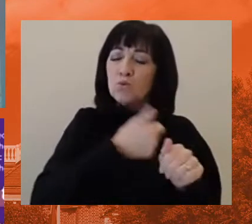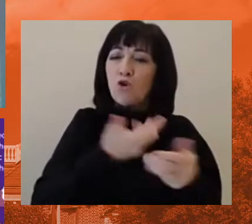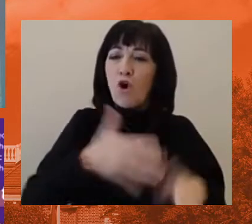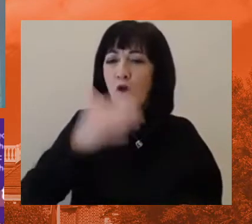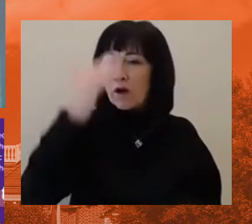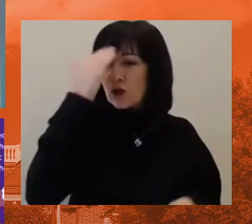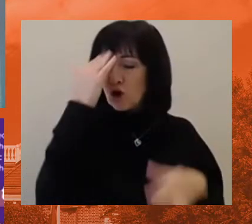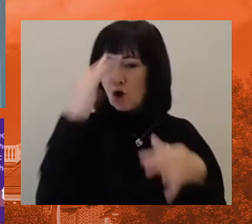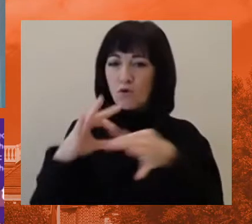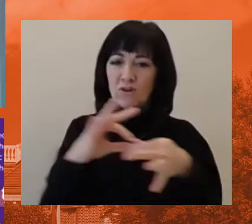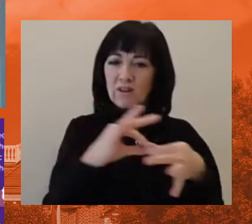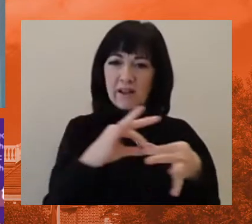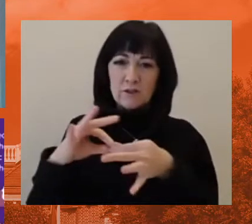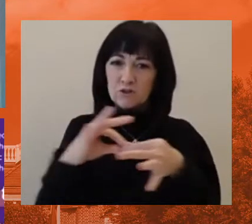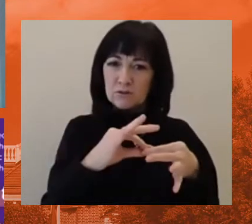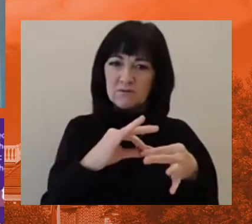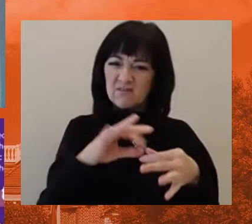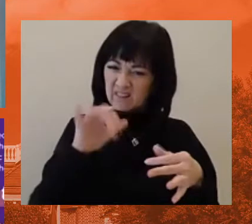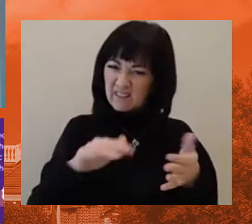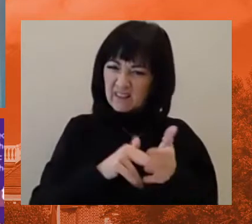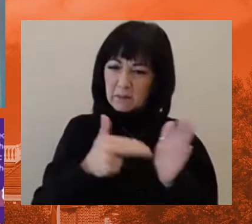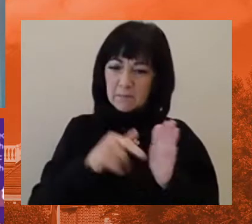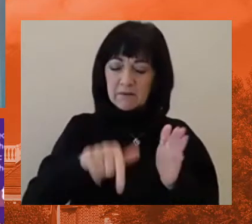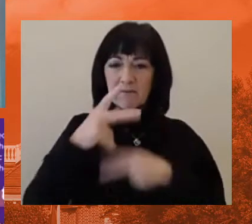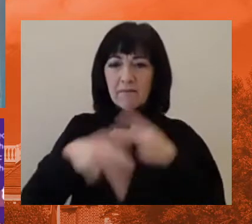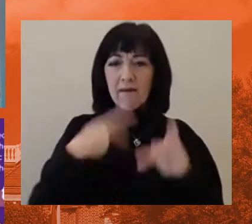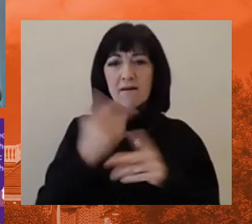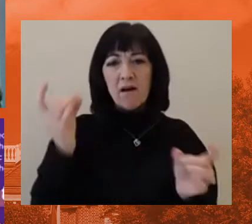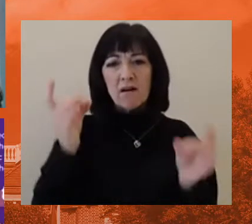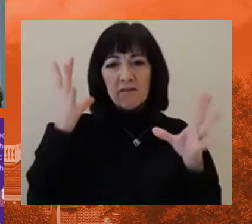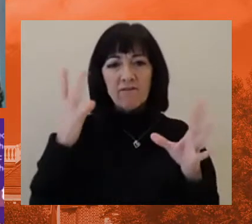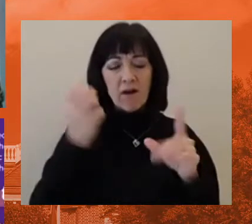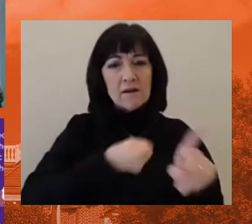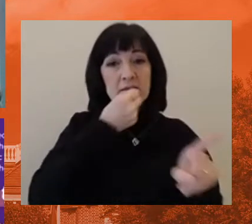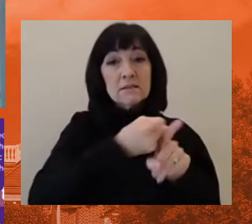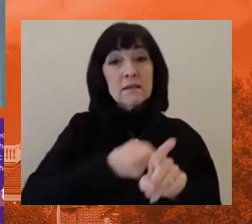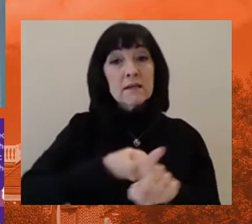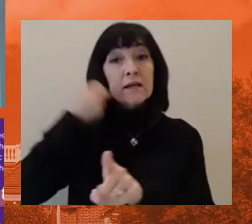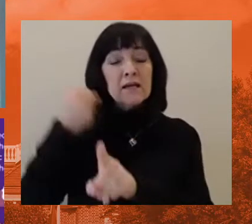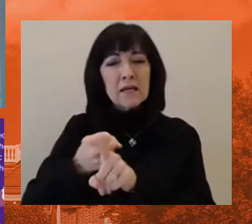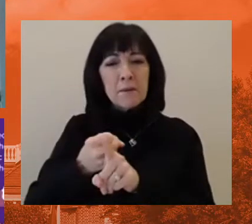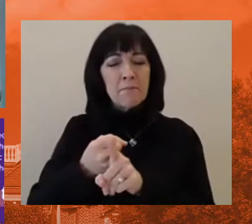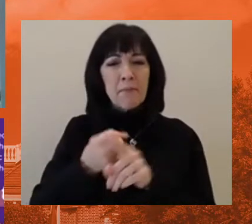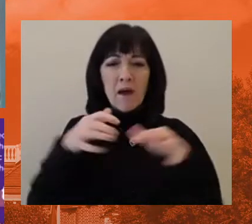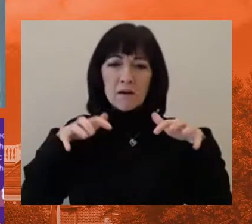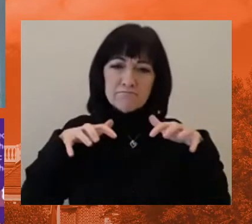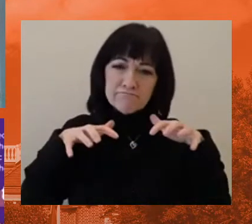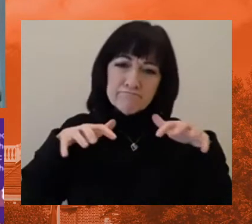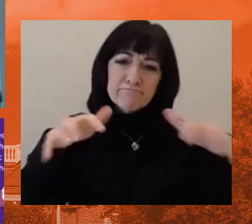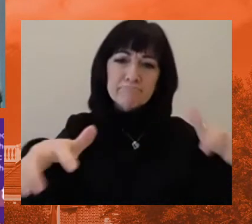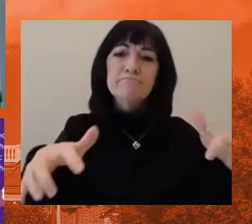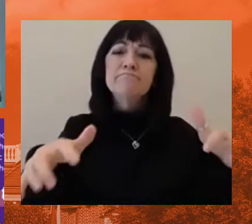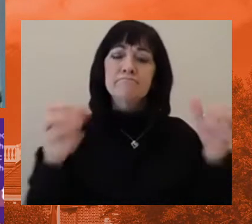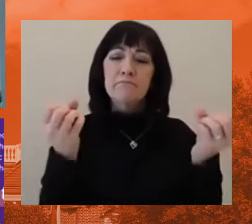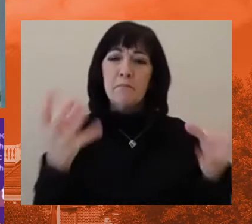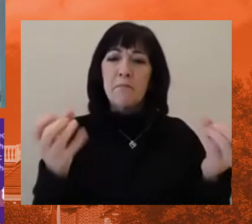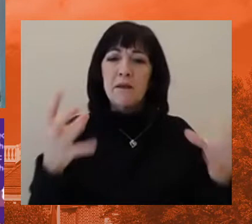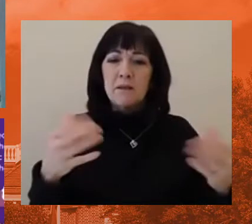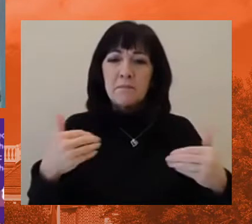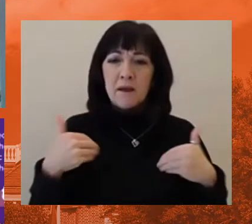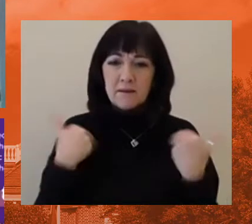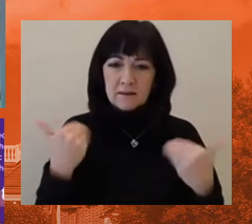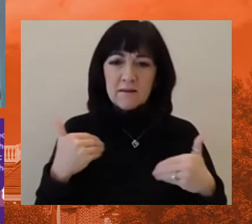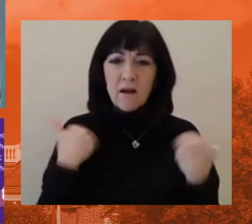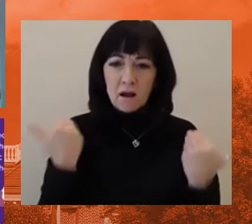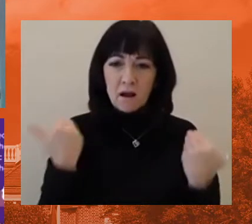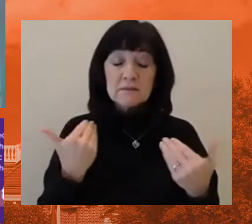and young adults, and sexual minority groups and some racial and ethnic groups are especially affected by all forms of